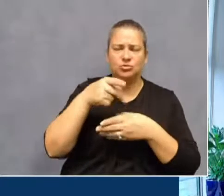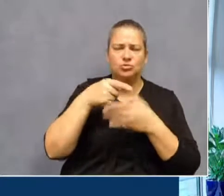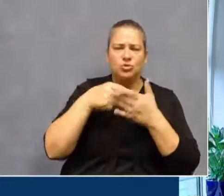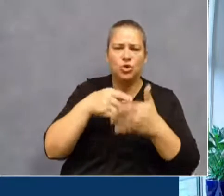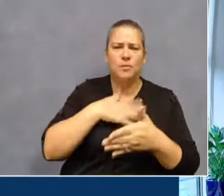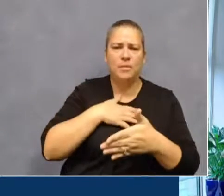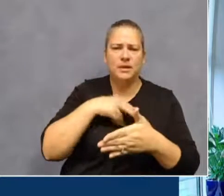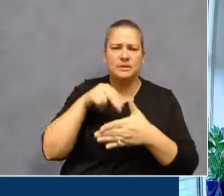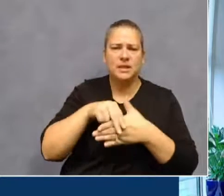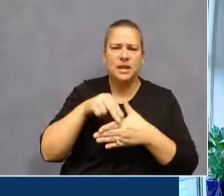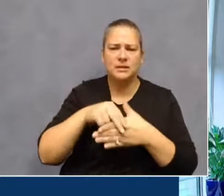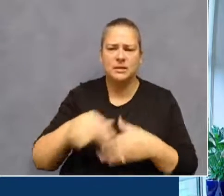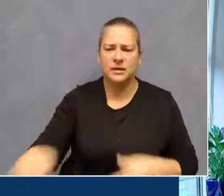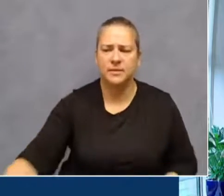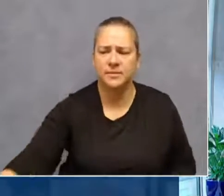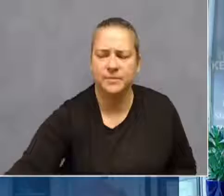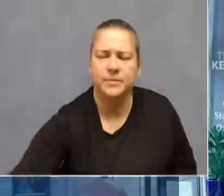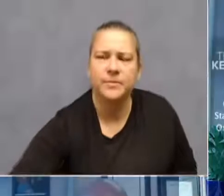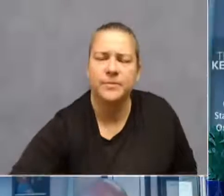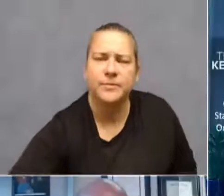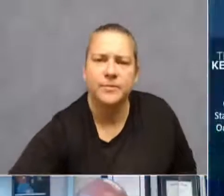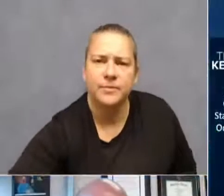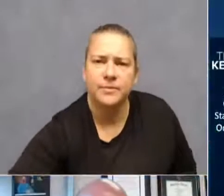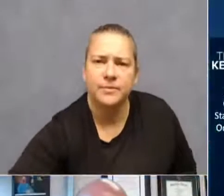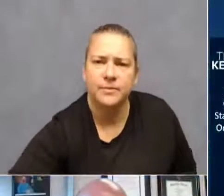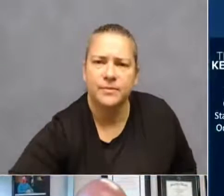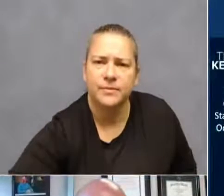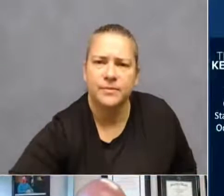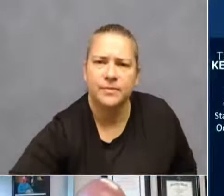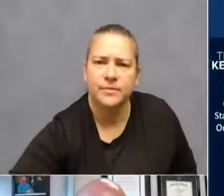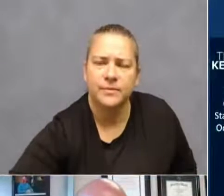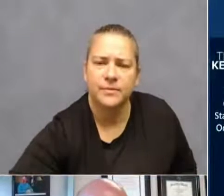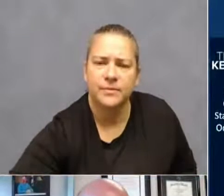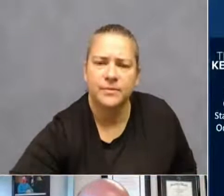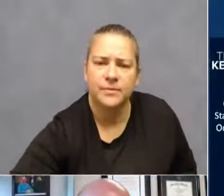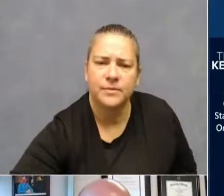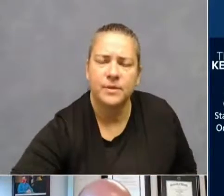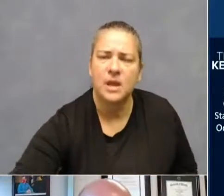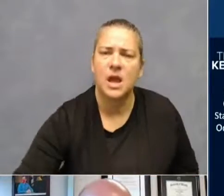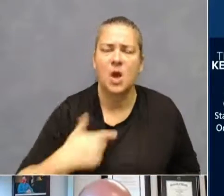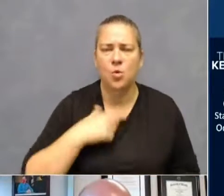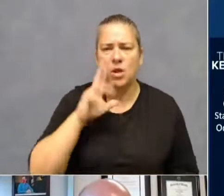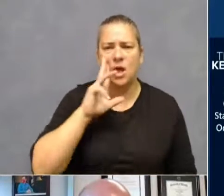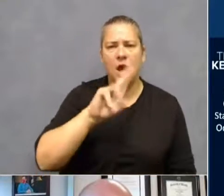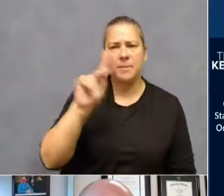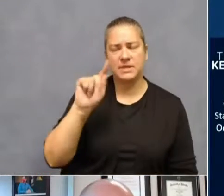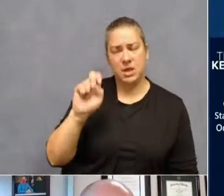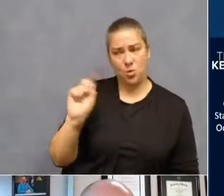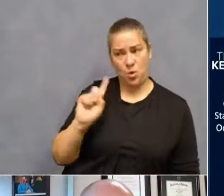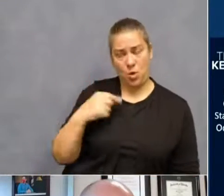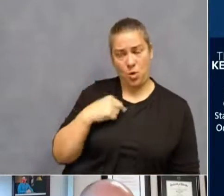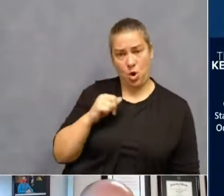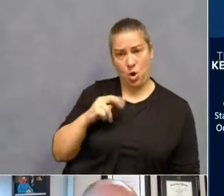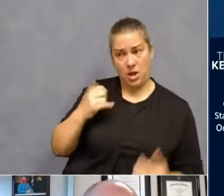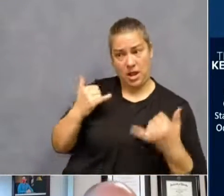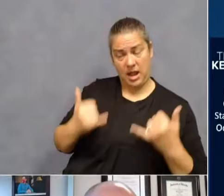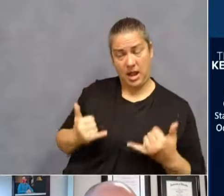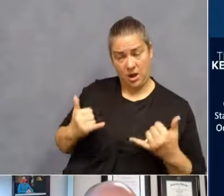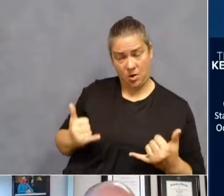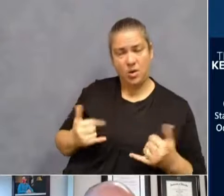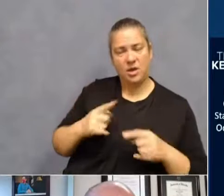we will do is I will start with an update for where we are, and then I'm going to go into the vaccine